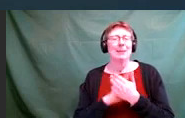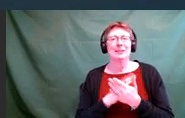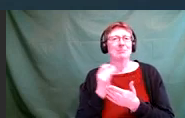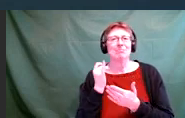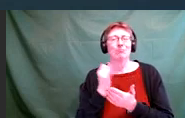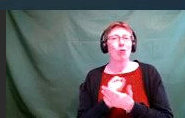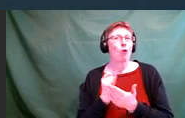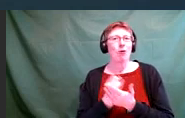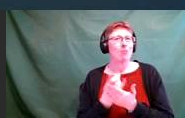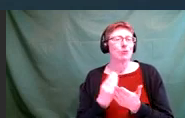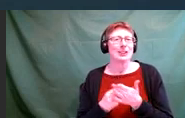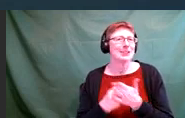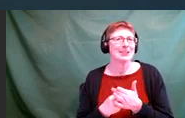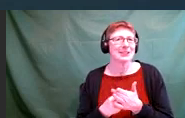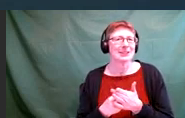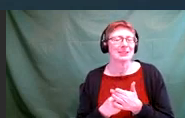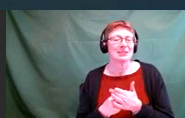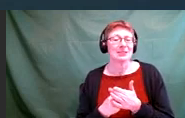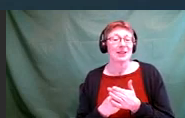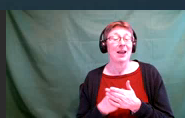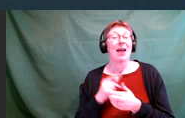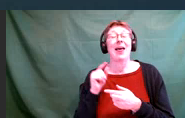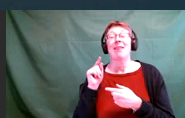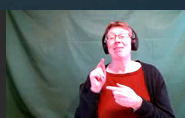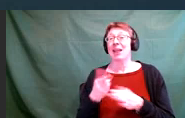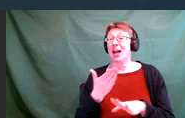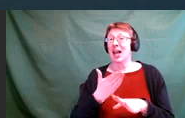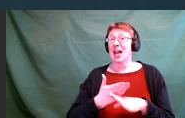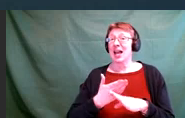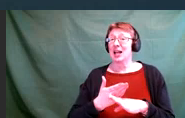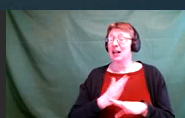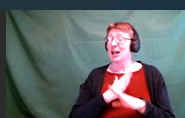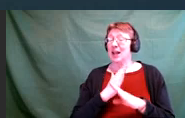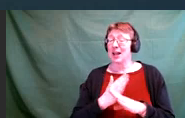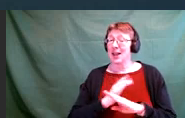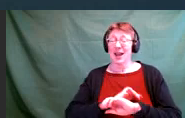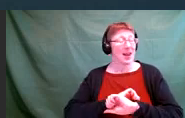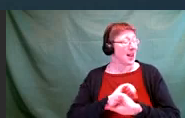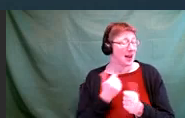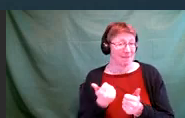incorrect. And that's an inefficient market.